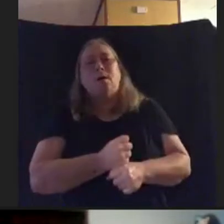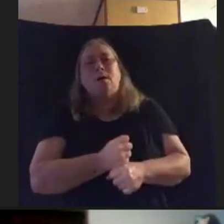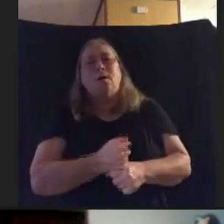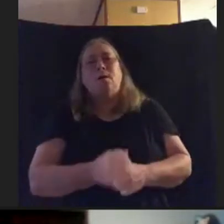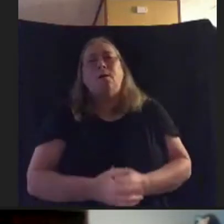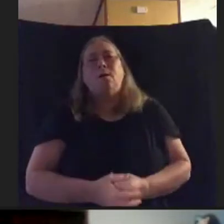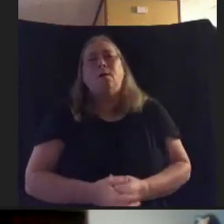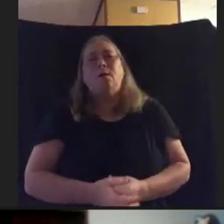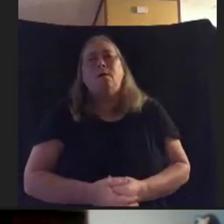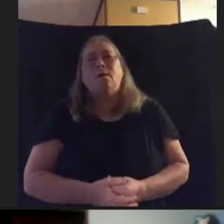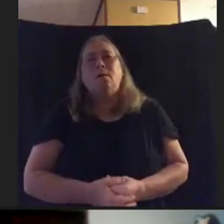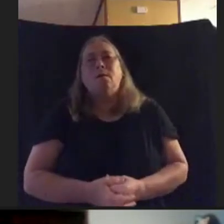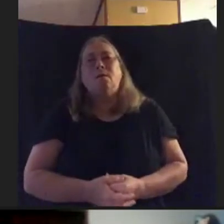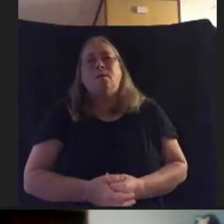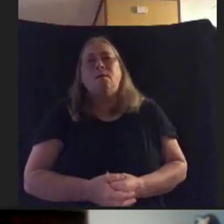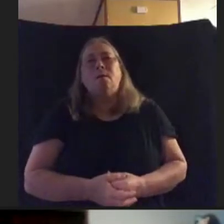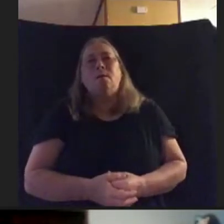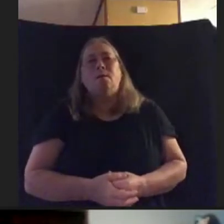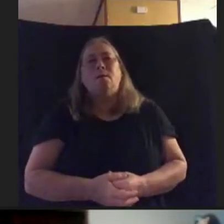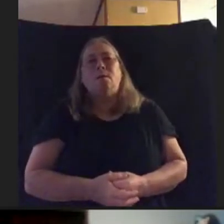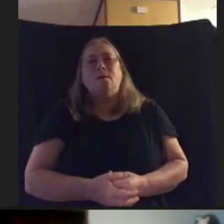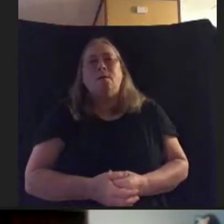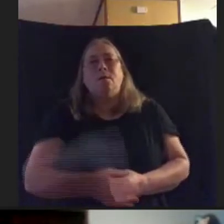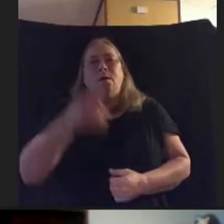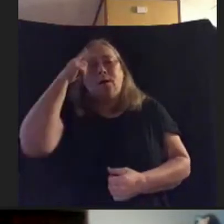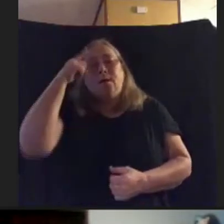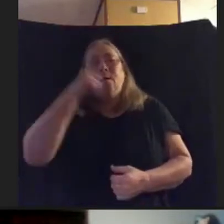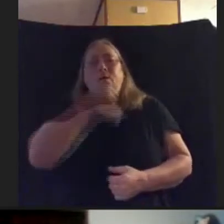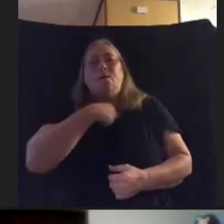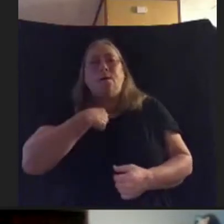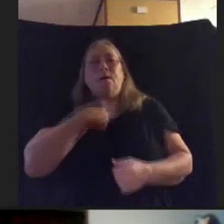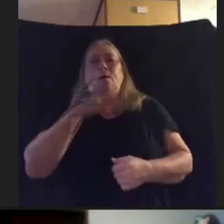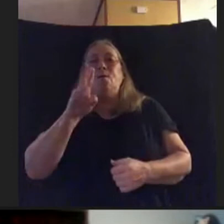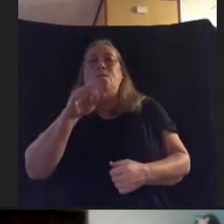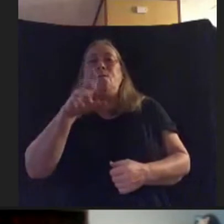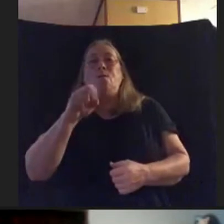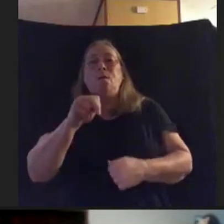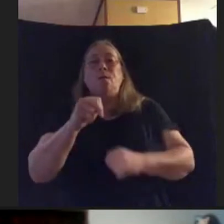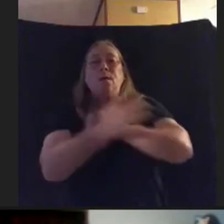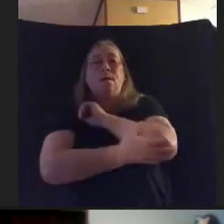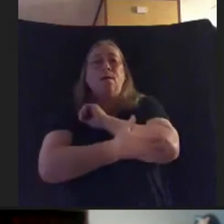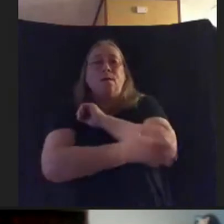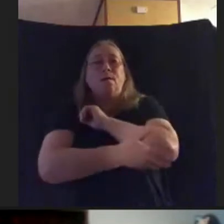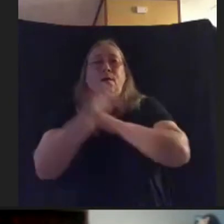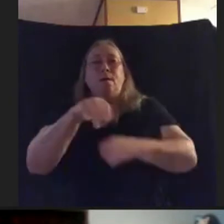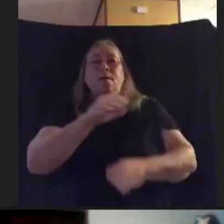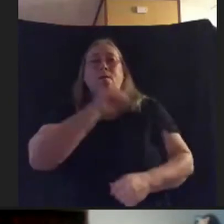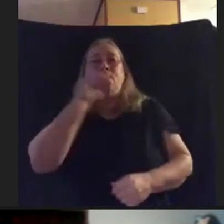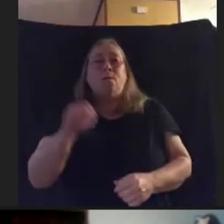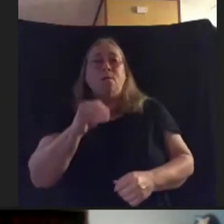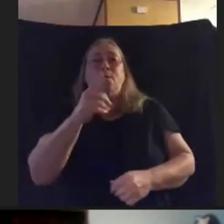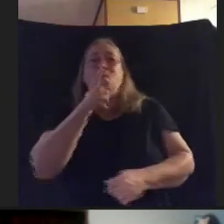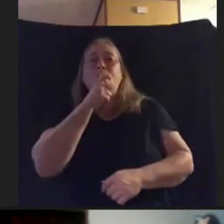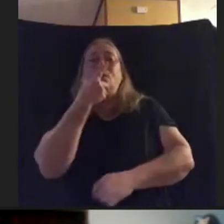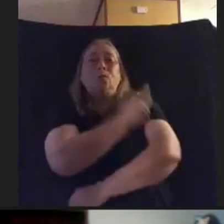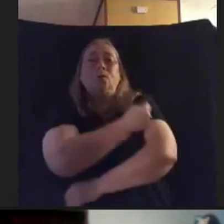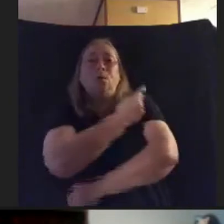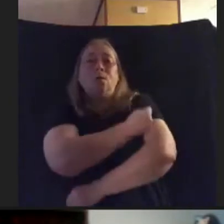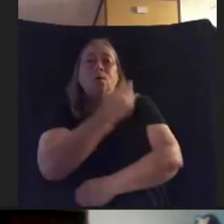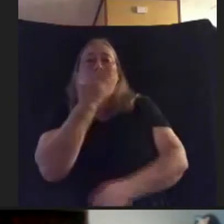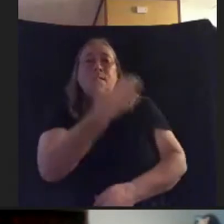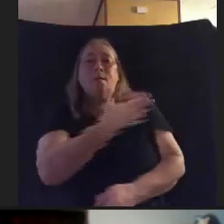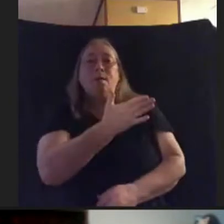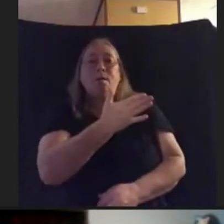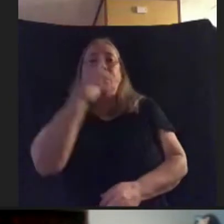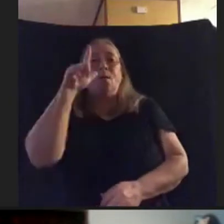So understand that we made a pretty strong commitment to Warren County this week, understanding that the percentage of folks who've been vaccinated there is lower than the state average,